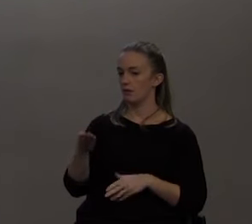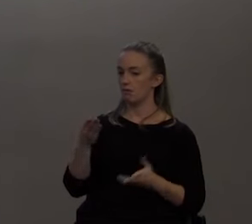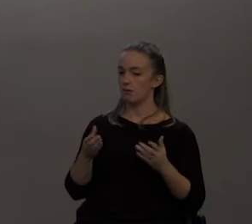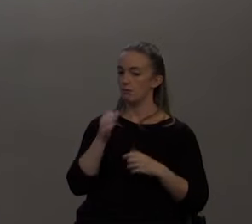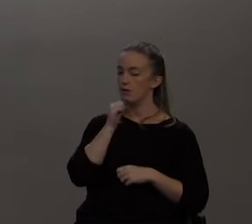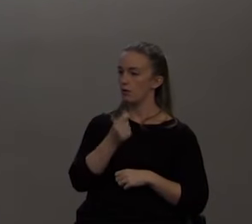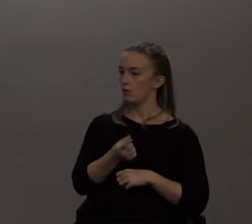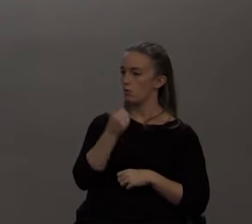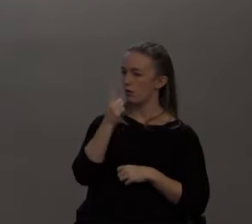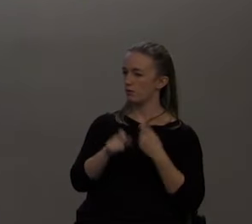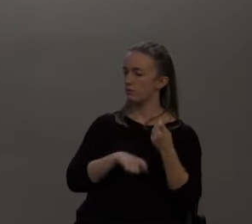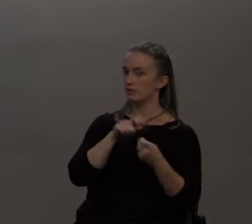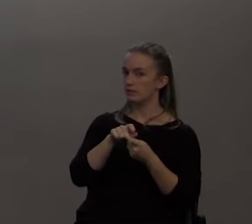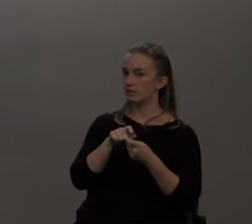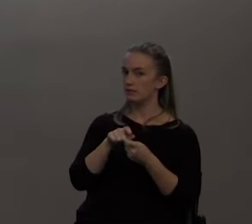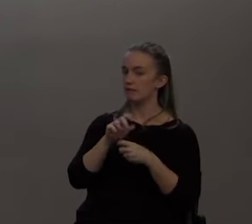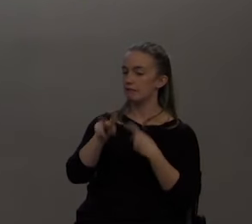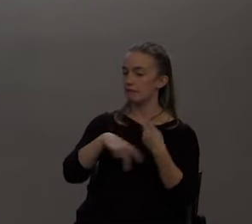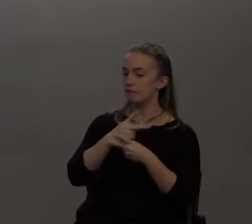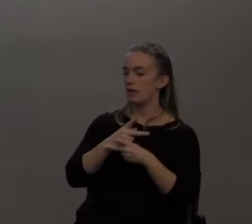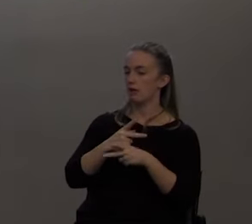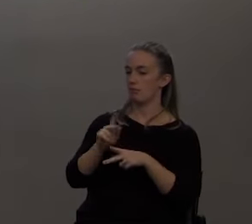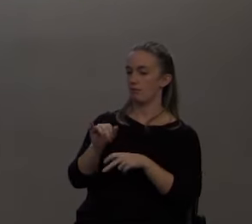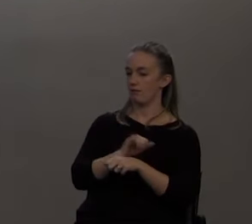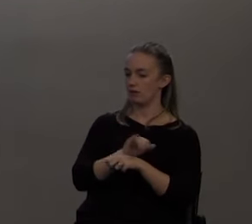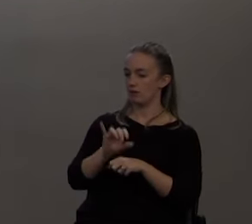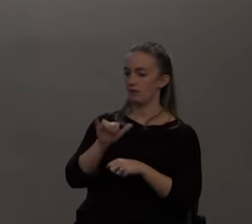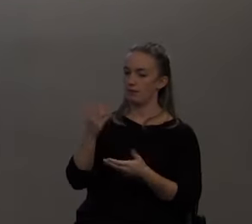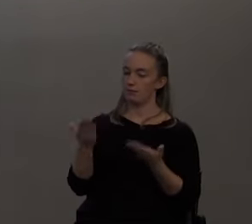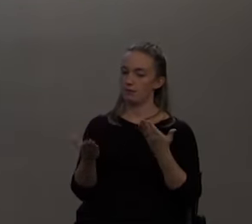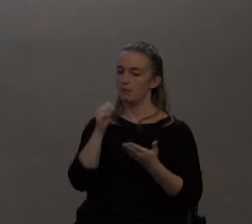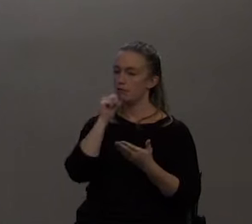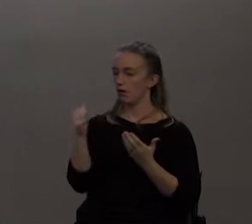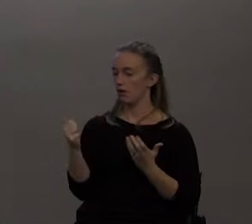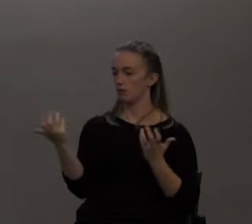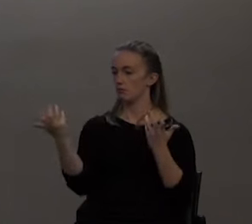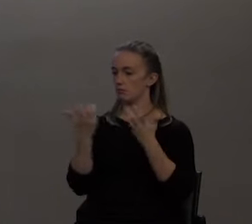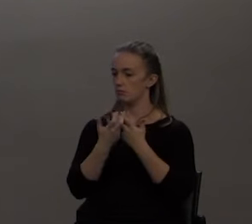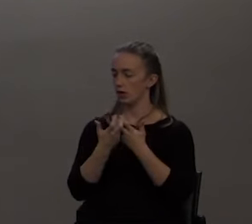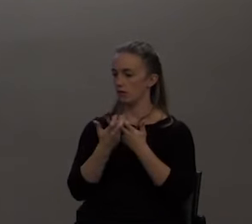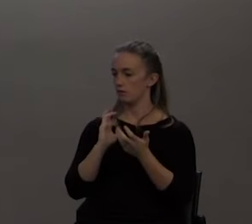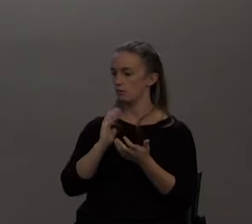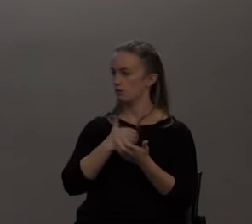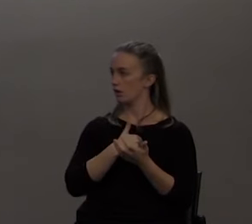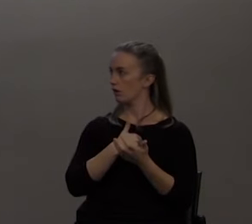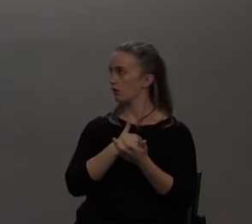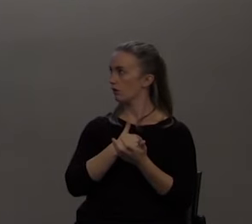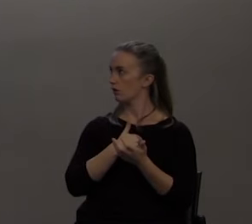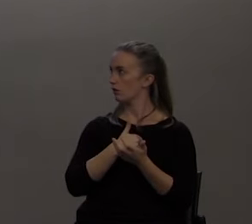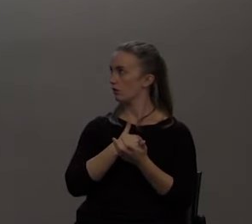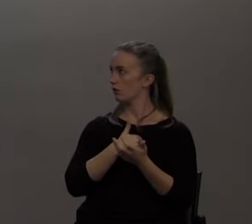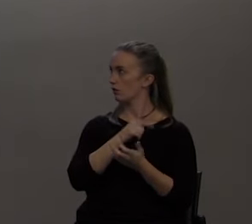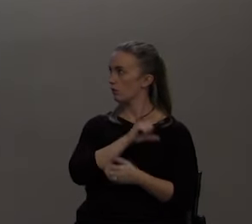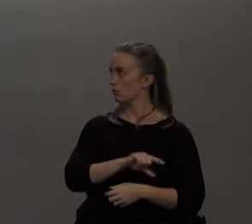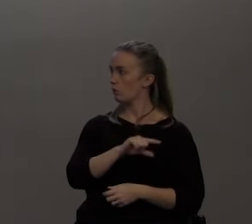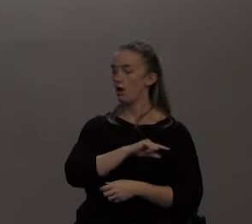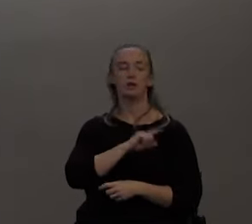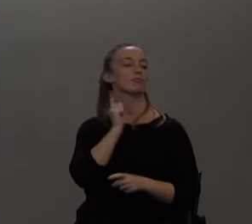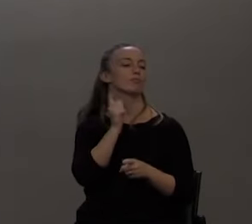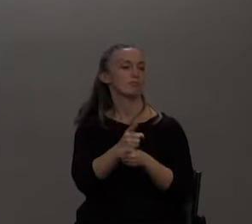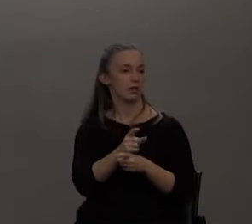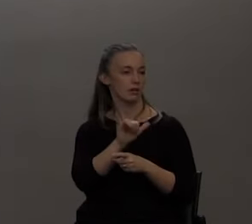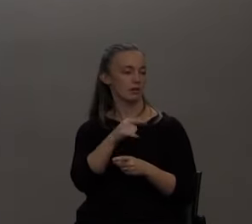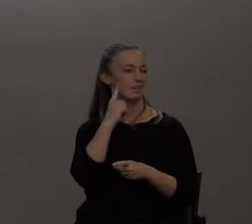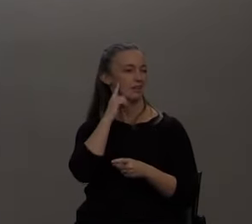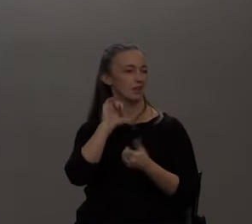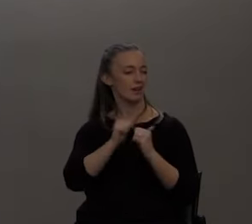or jobs that might not be compatible with the quality that we have. Absolutely, and I think that's a great way of, the way I would define